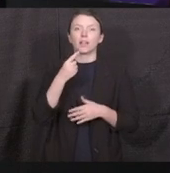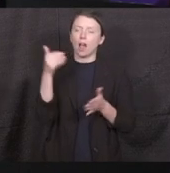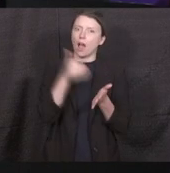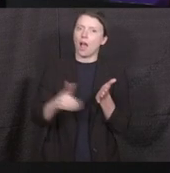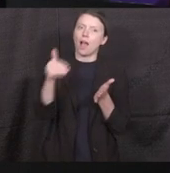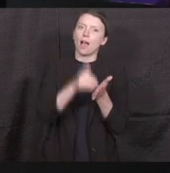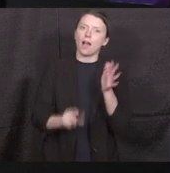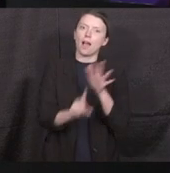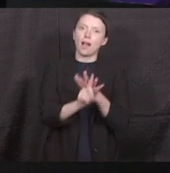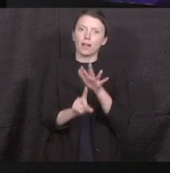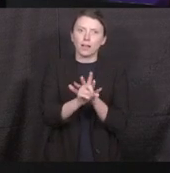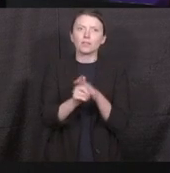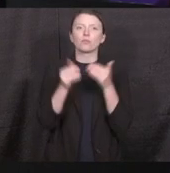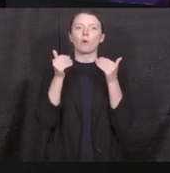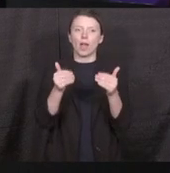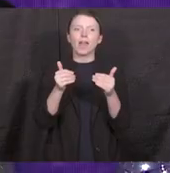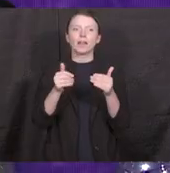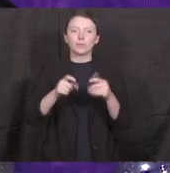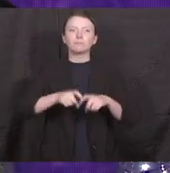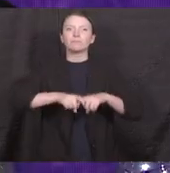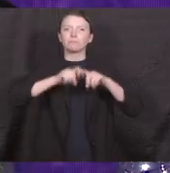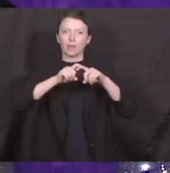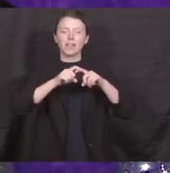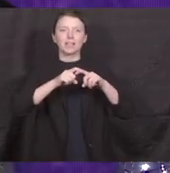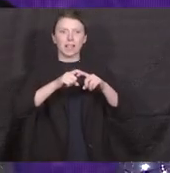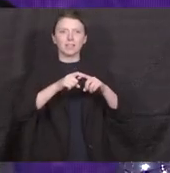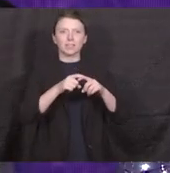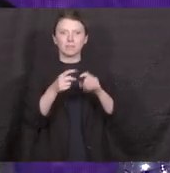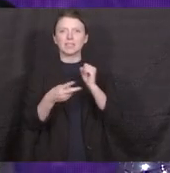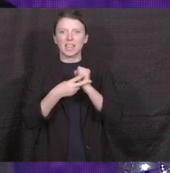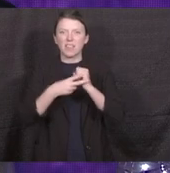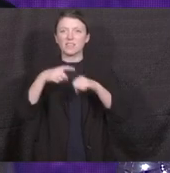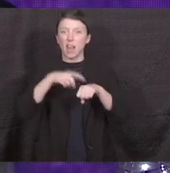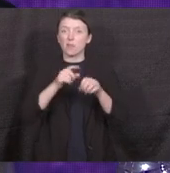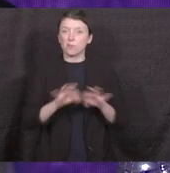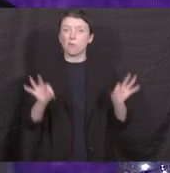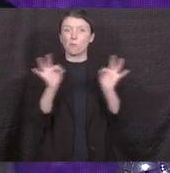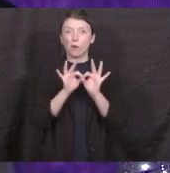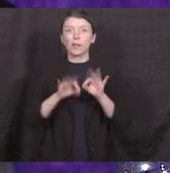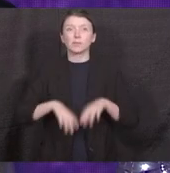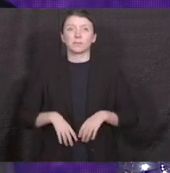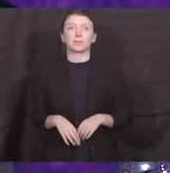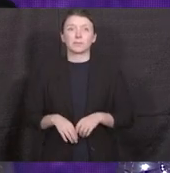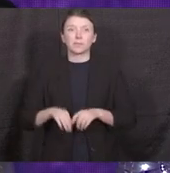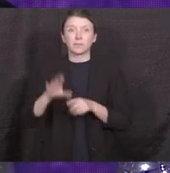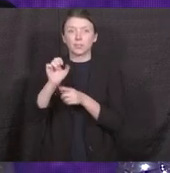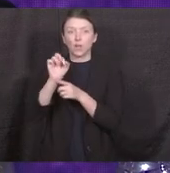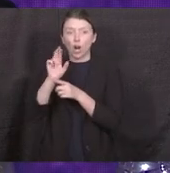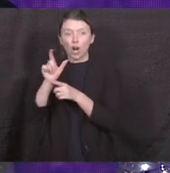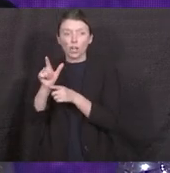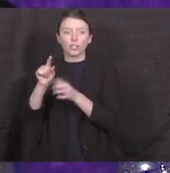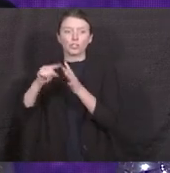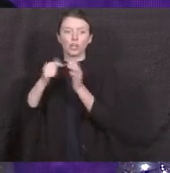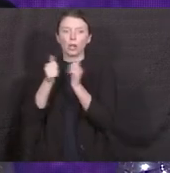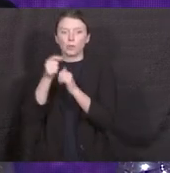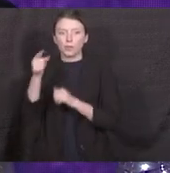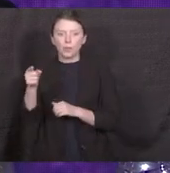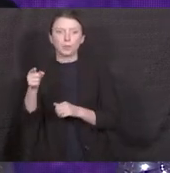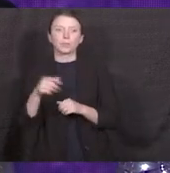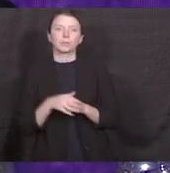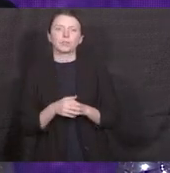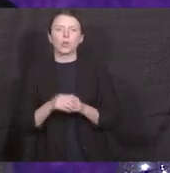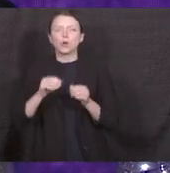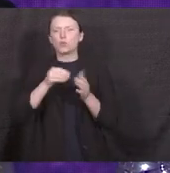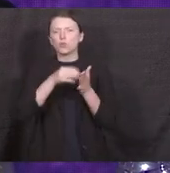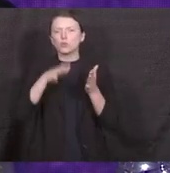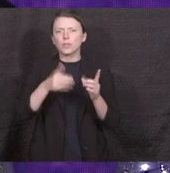of the time, so we're going to make some space for it. Carl, we're going to start with you, and then Sumi, would love your point of view on this as well. How can students that don't live in